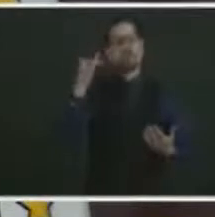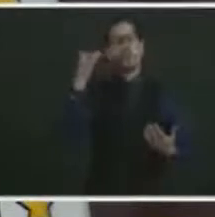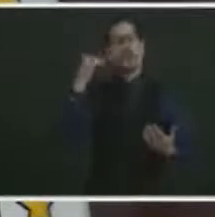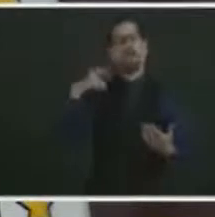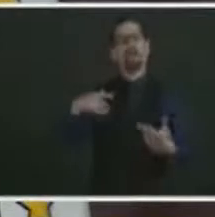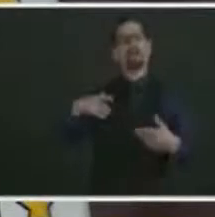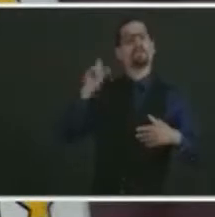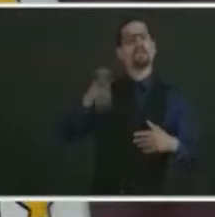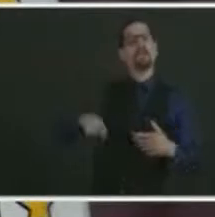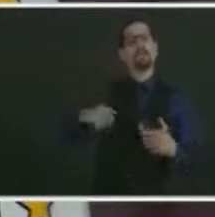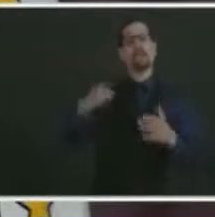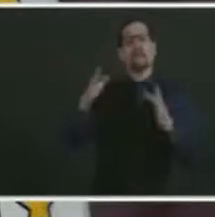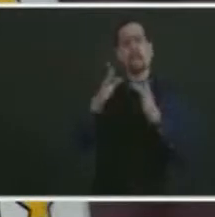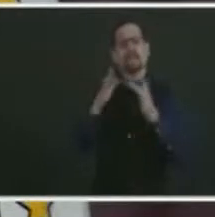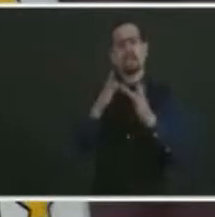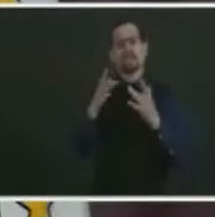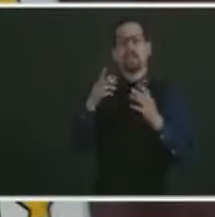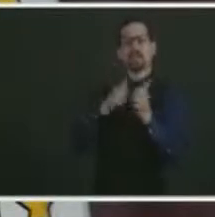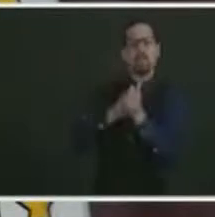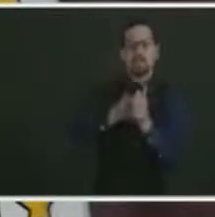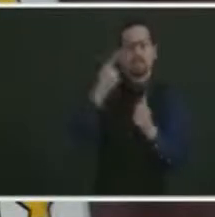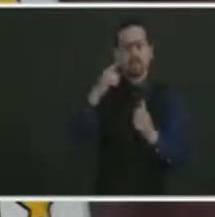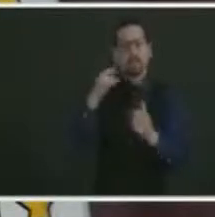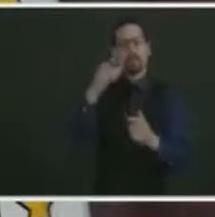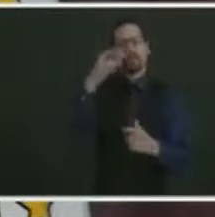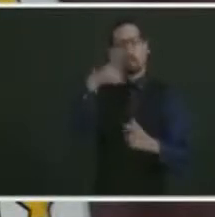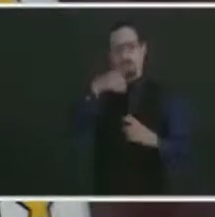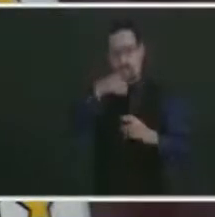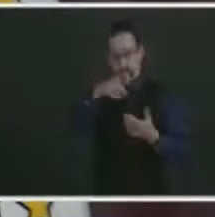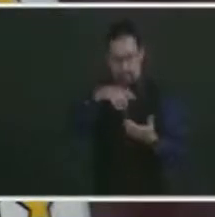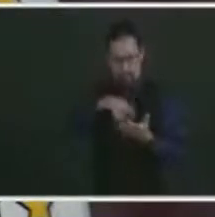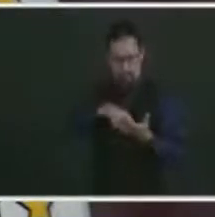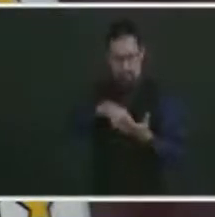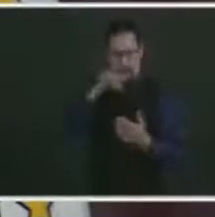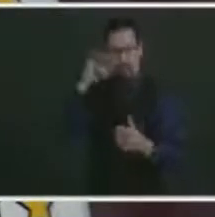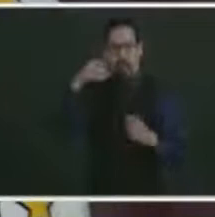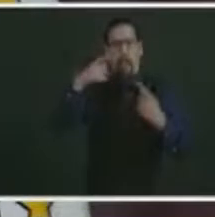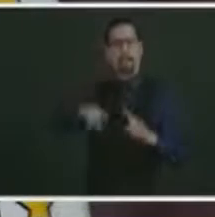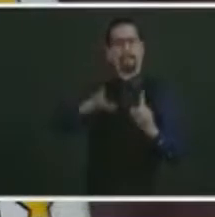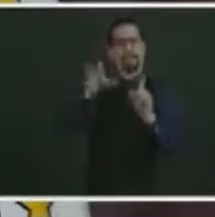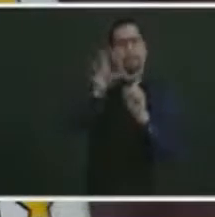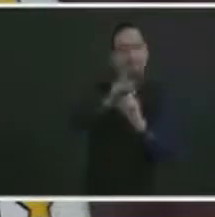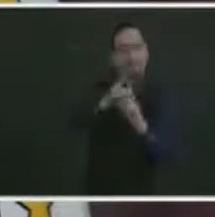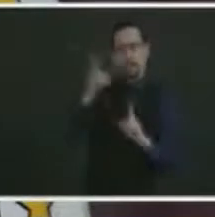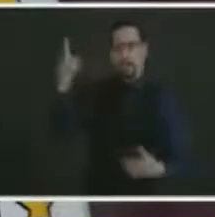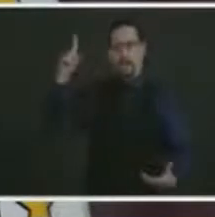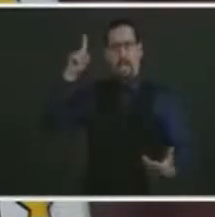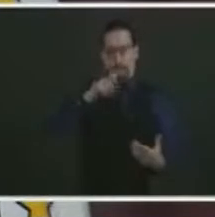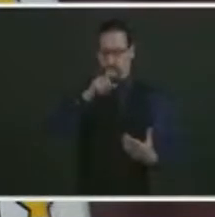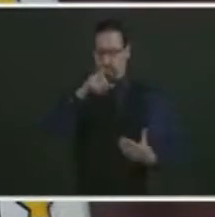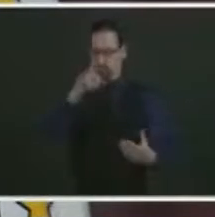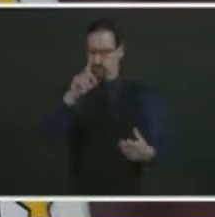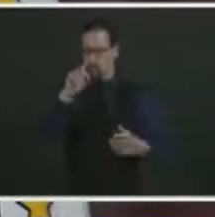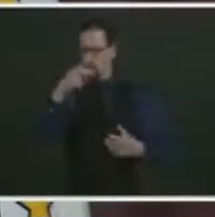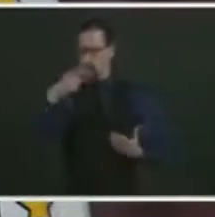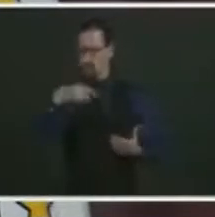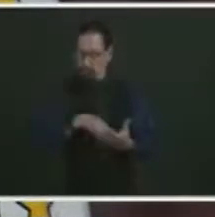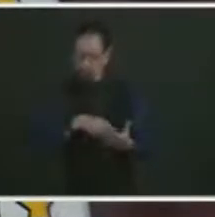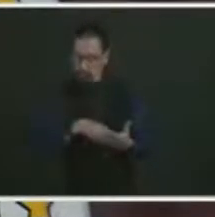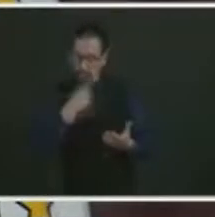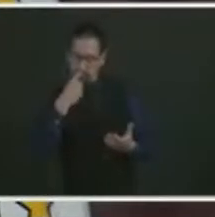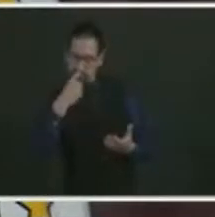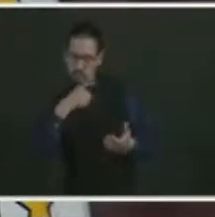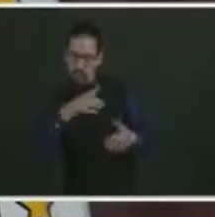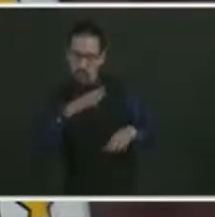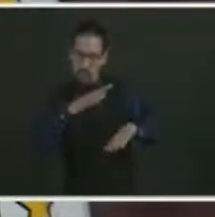your location diary? Hopefully you say yes. Then they will ask you, would you be willing to transmit